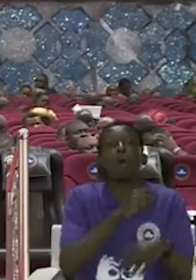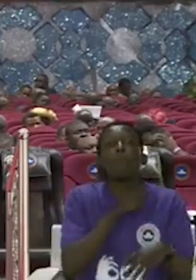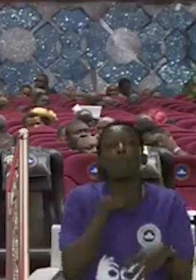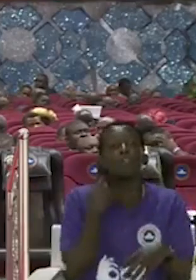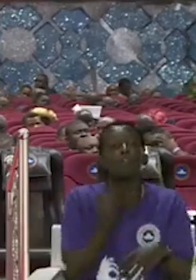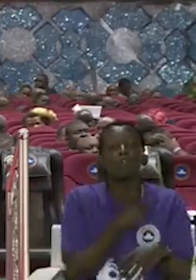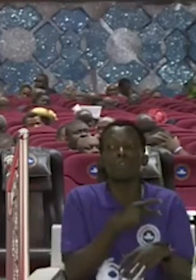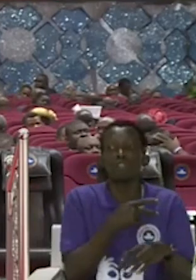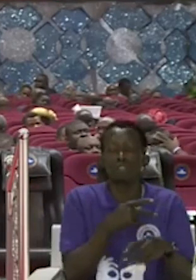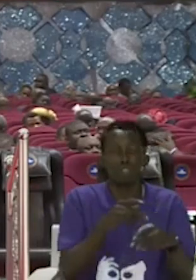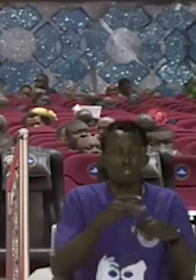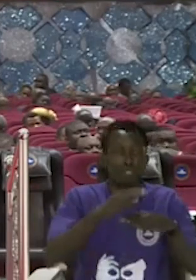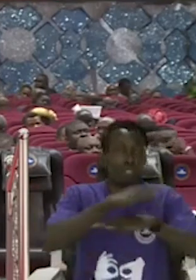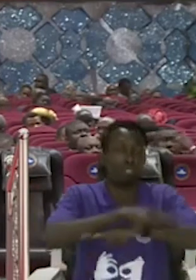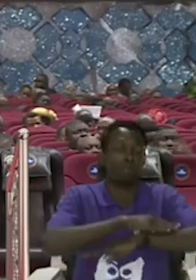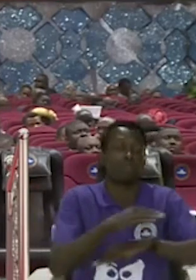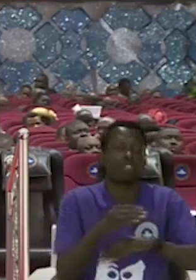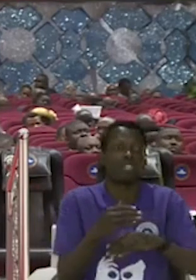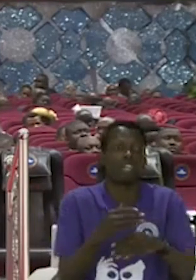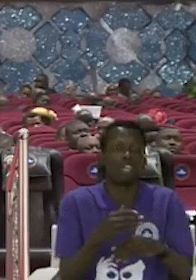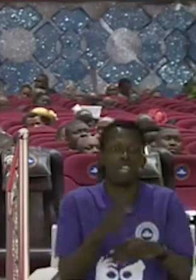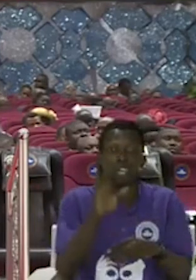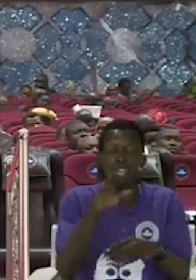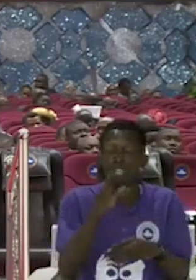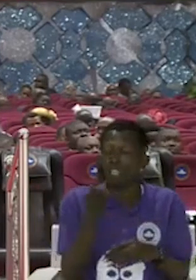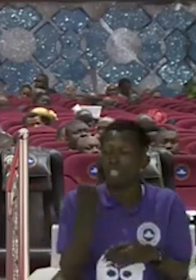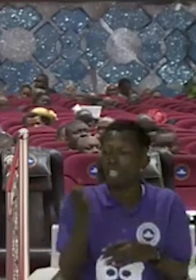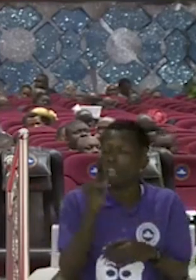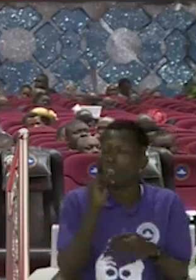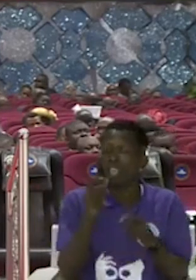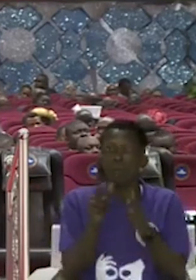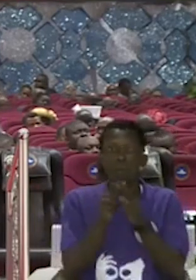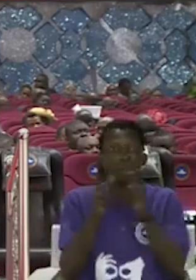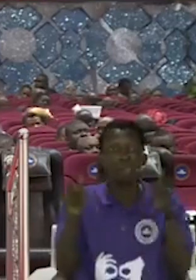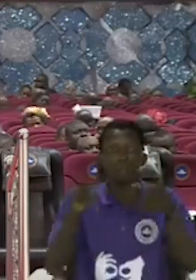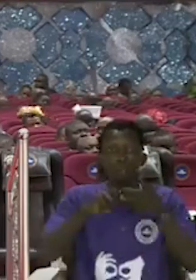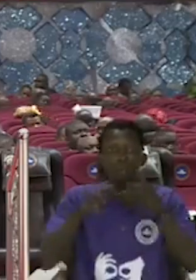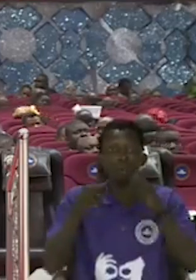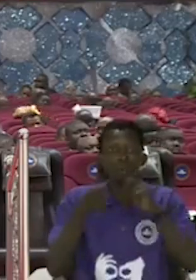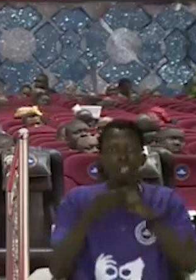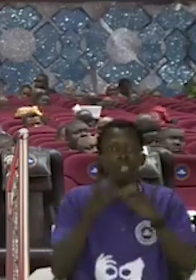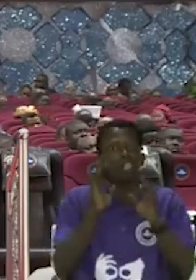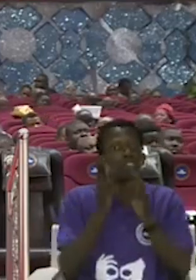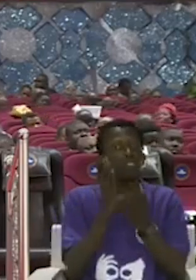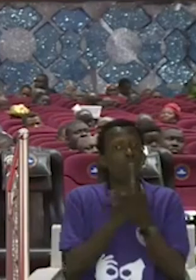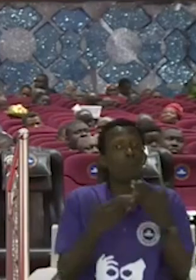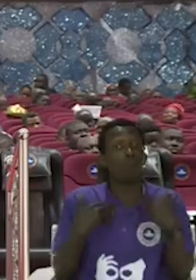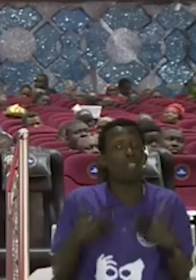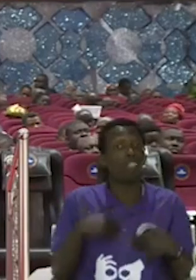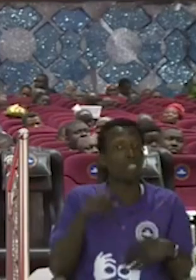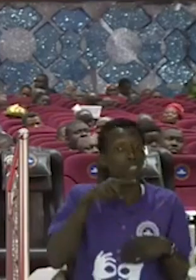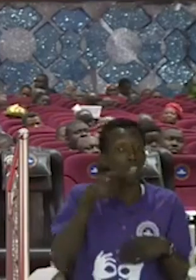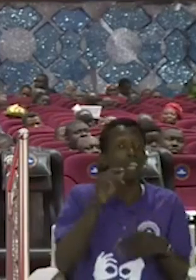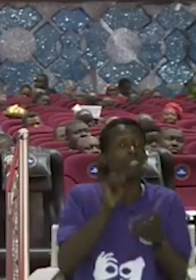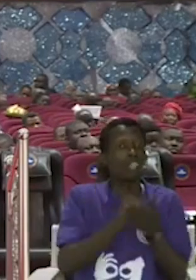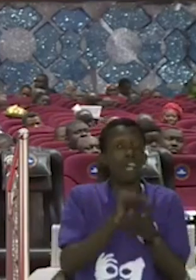Now, there's a very big problem. If somebody says that's the way we should be doing it now.